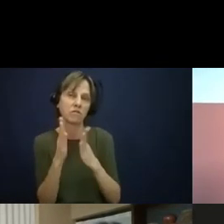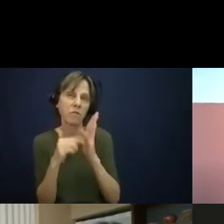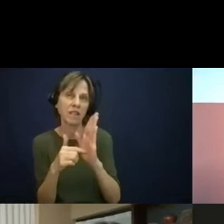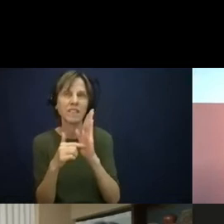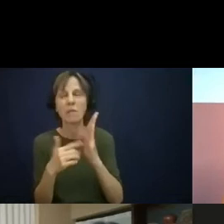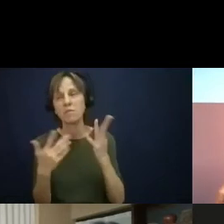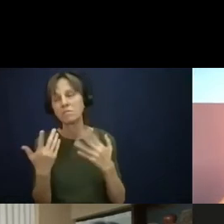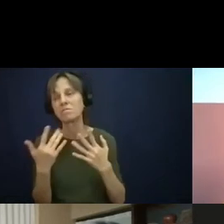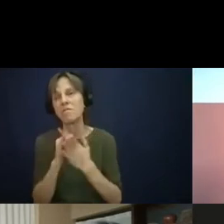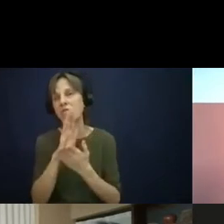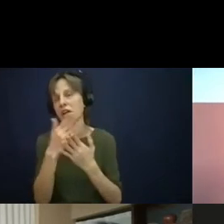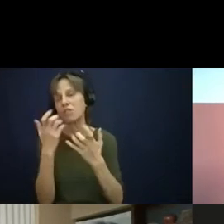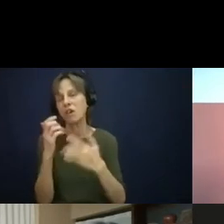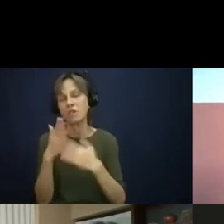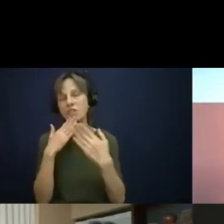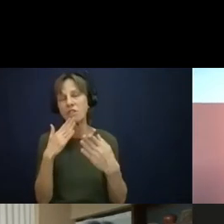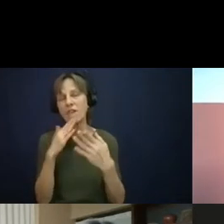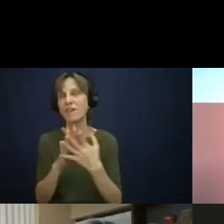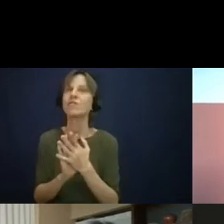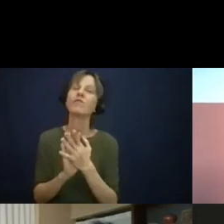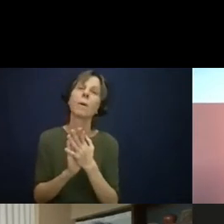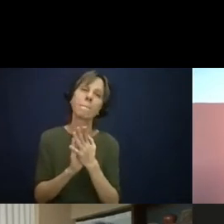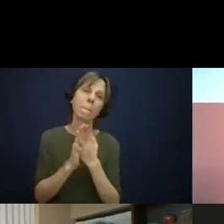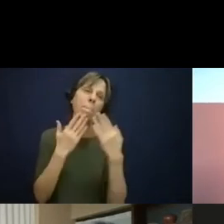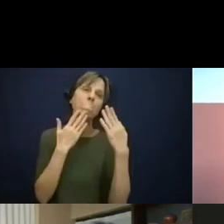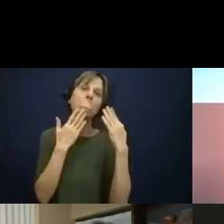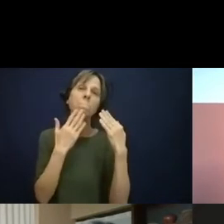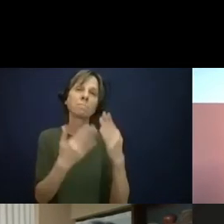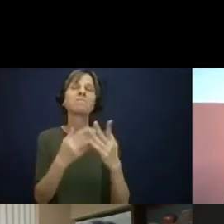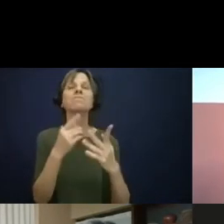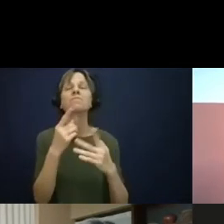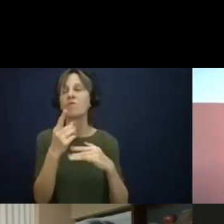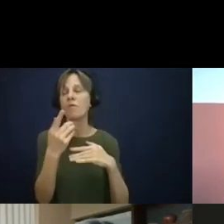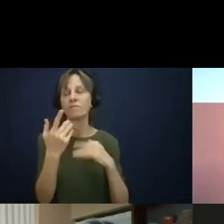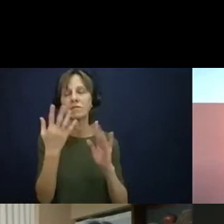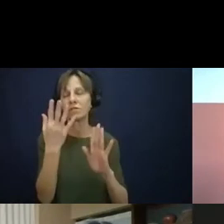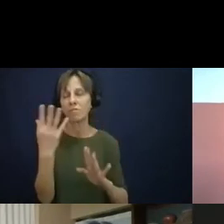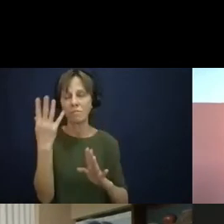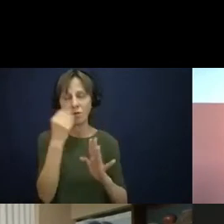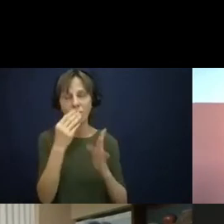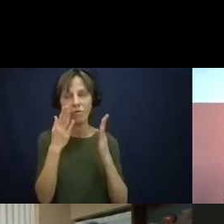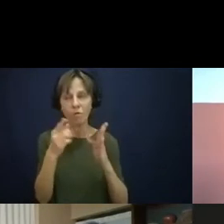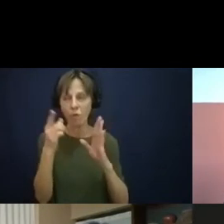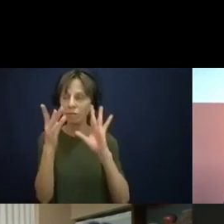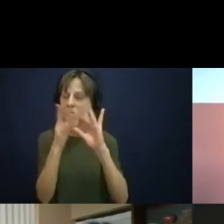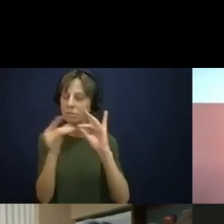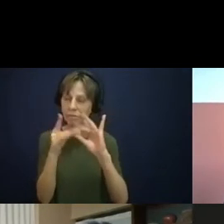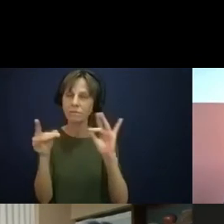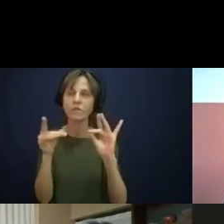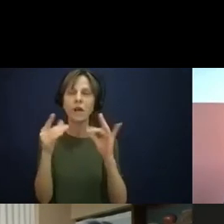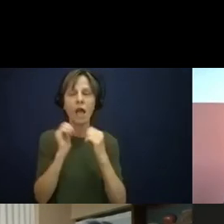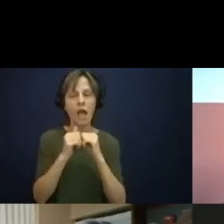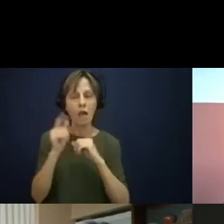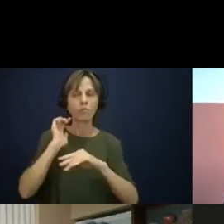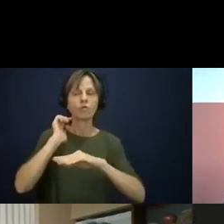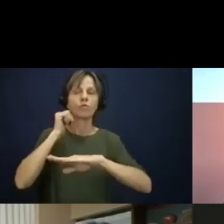Absolutely, Alison. I think that you're beautifully talking about how you really set the stage in a way to allow for meaningful